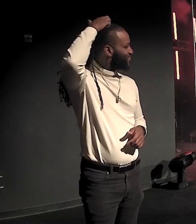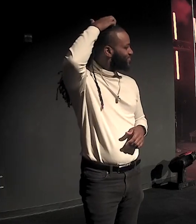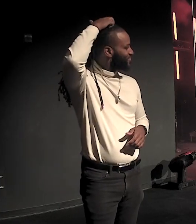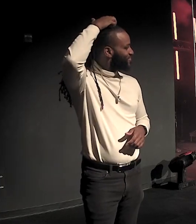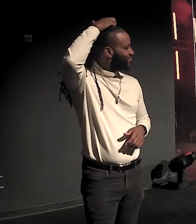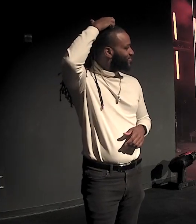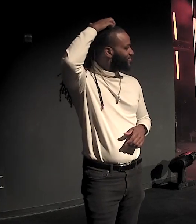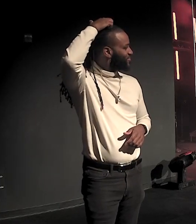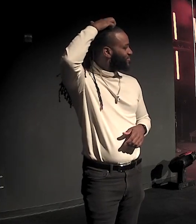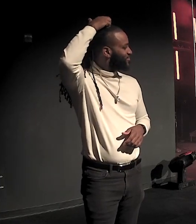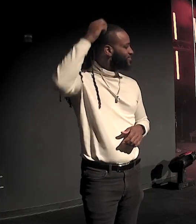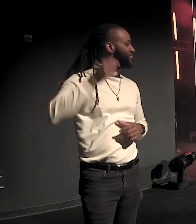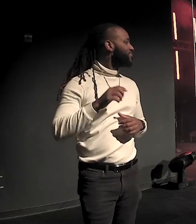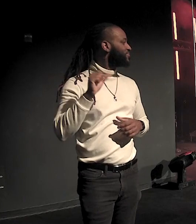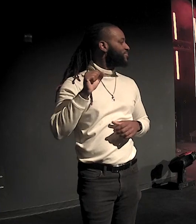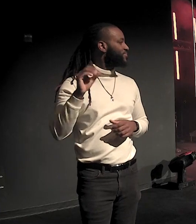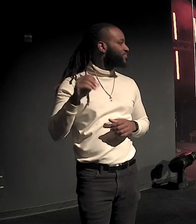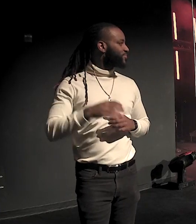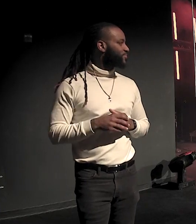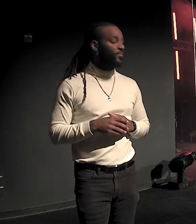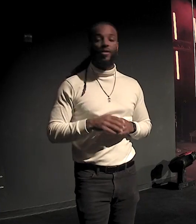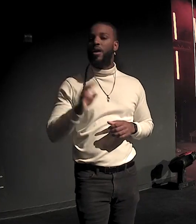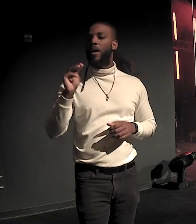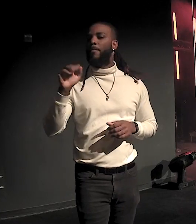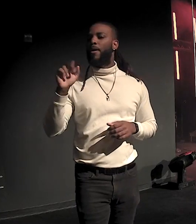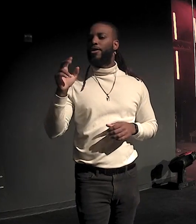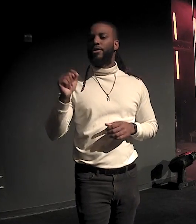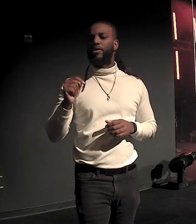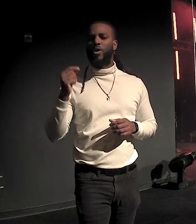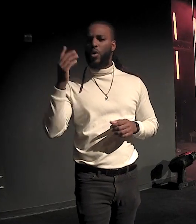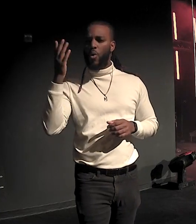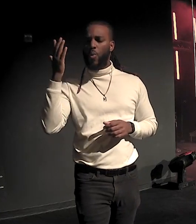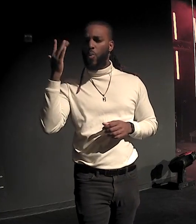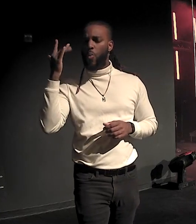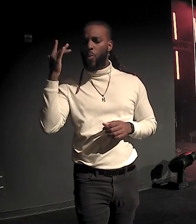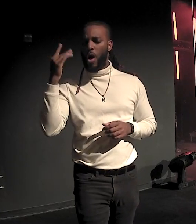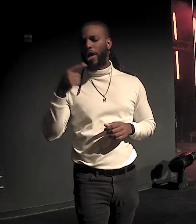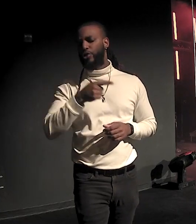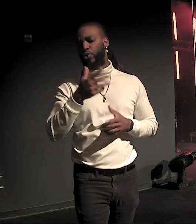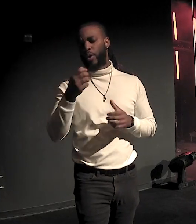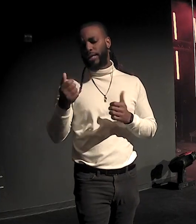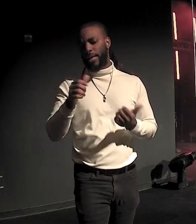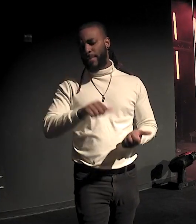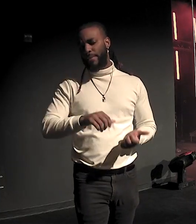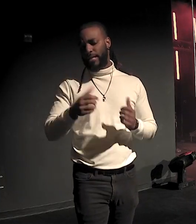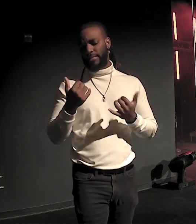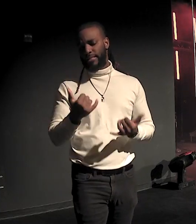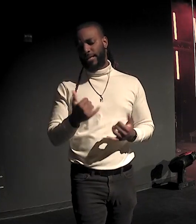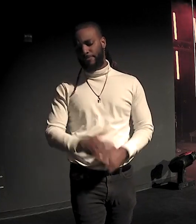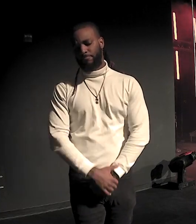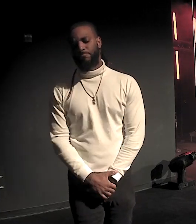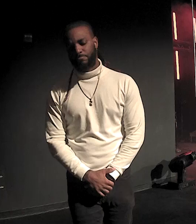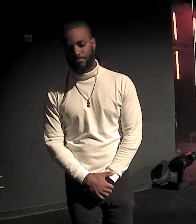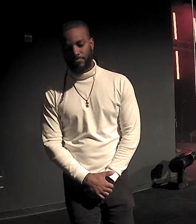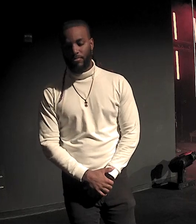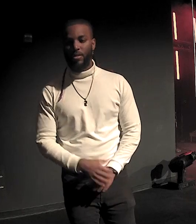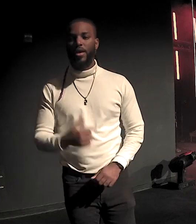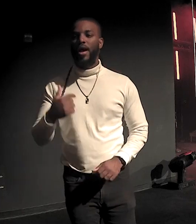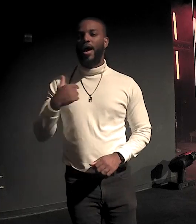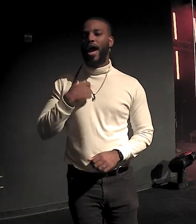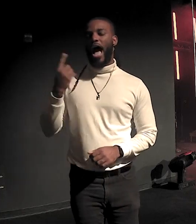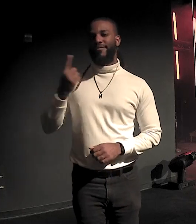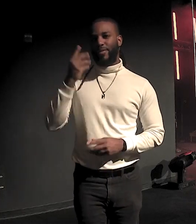Yes. So, Margaret, why, ma'am, do you want to get baptized today? So I've